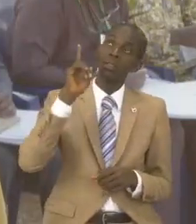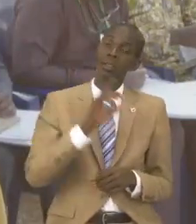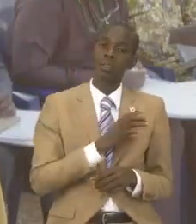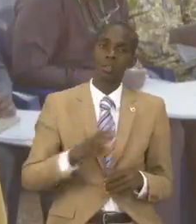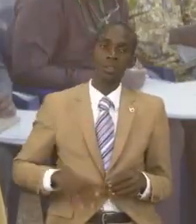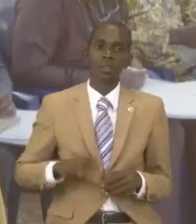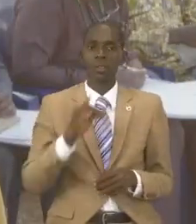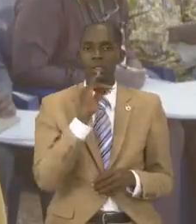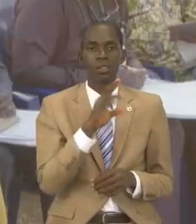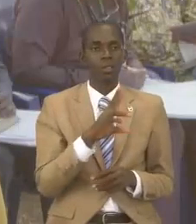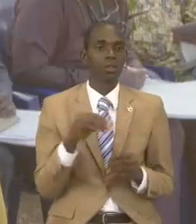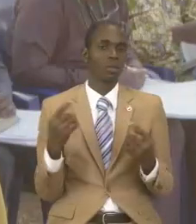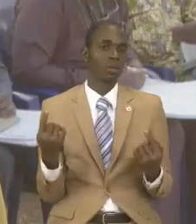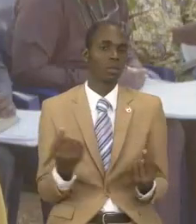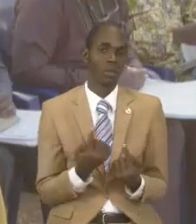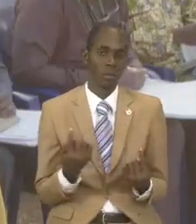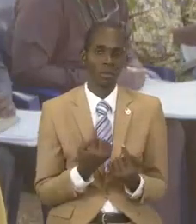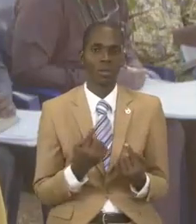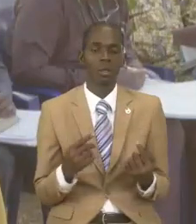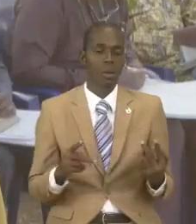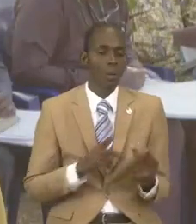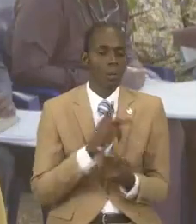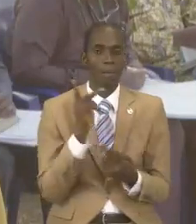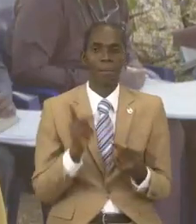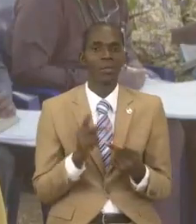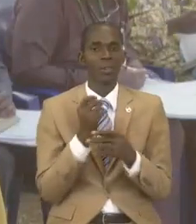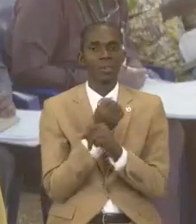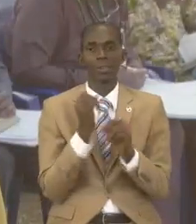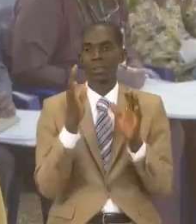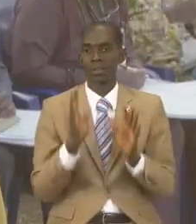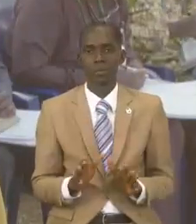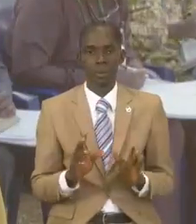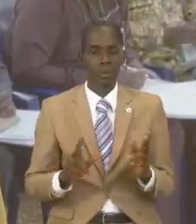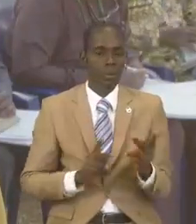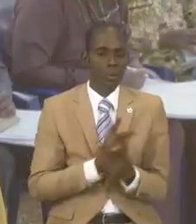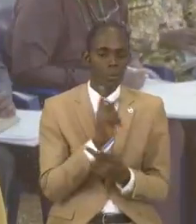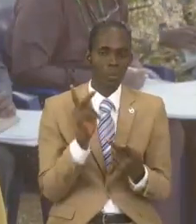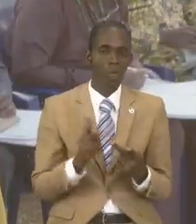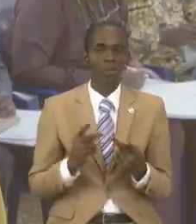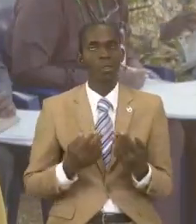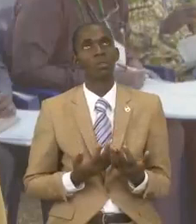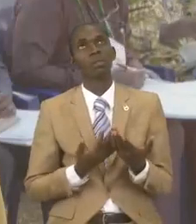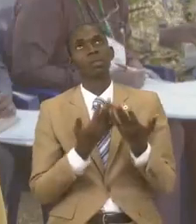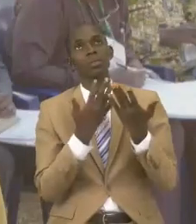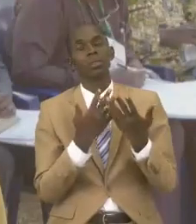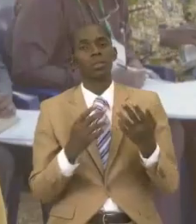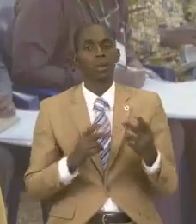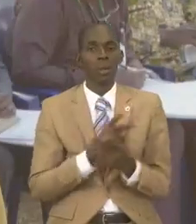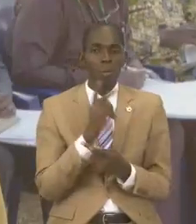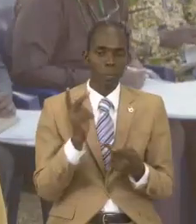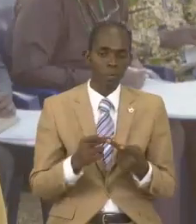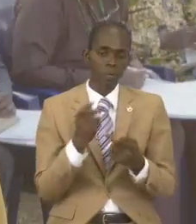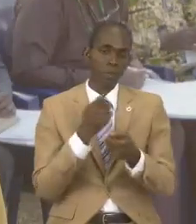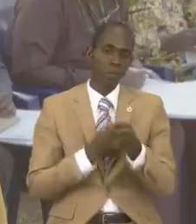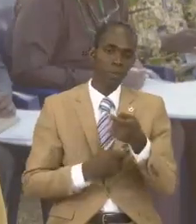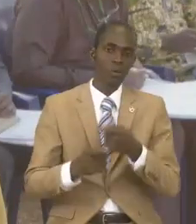sin. Perfect Savior, perfect sacrifice, perfect substitute.